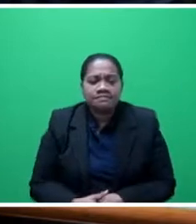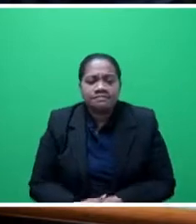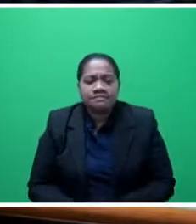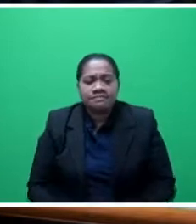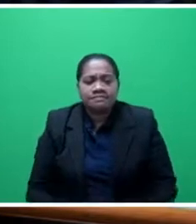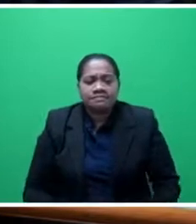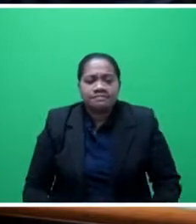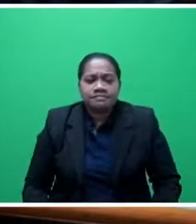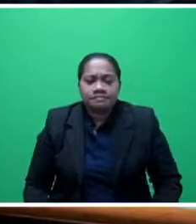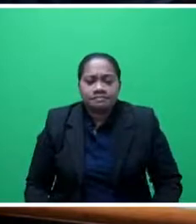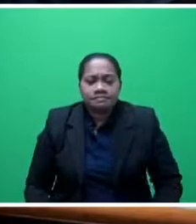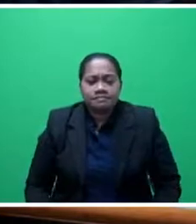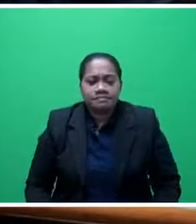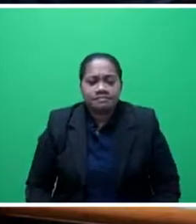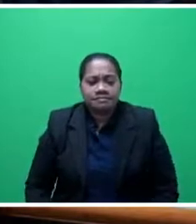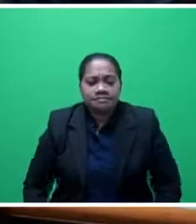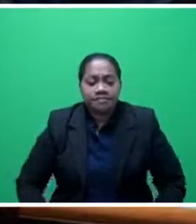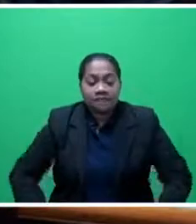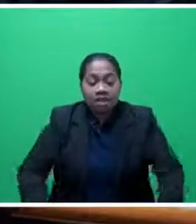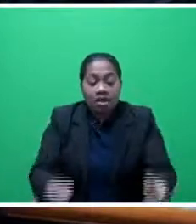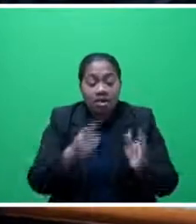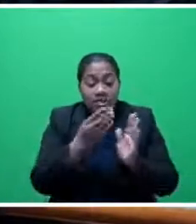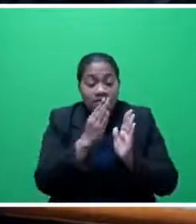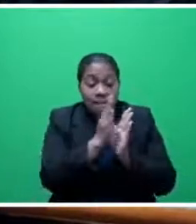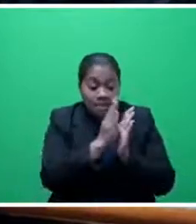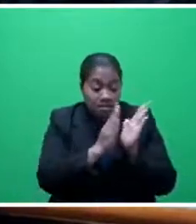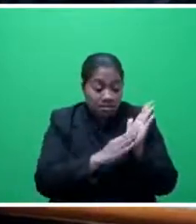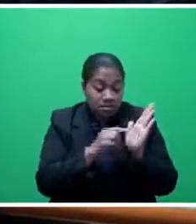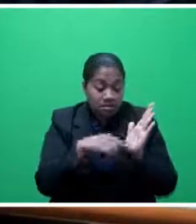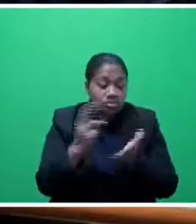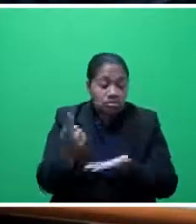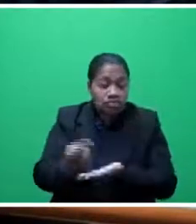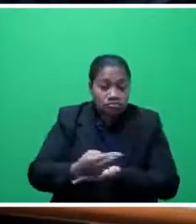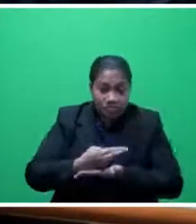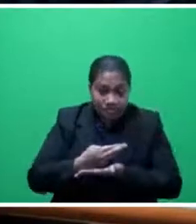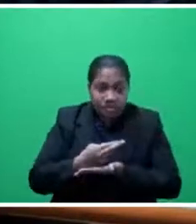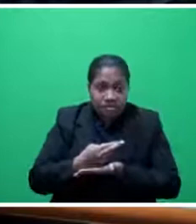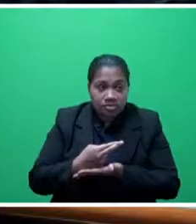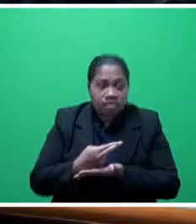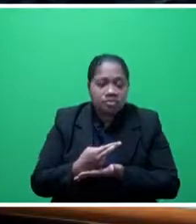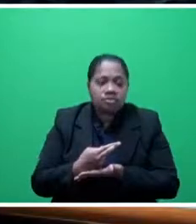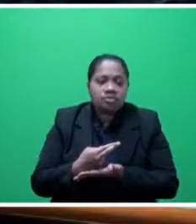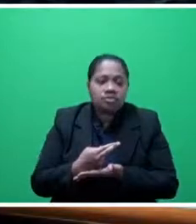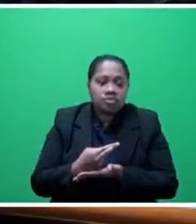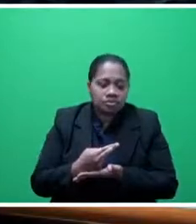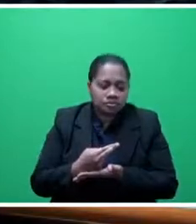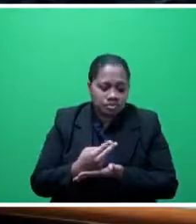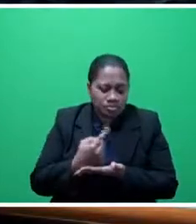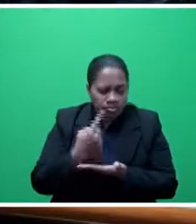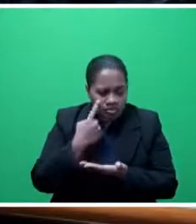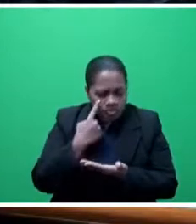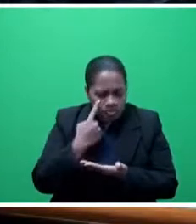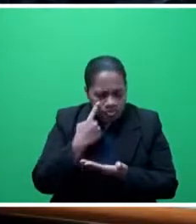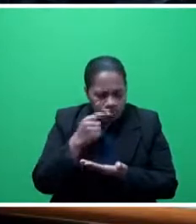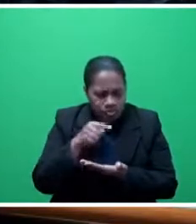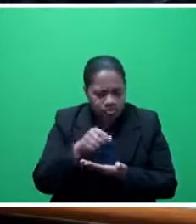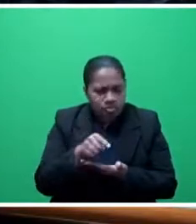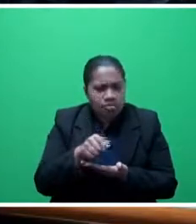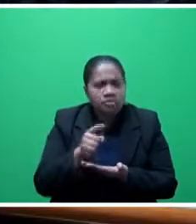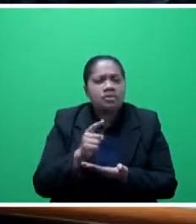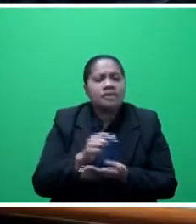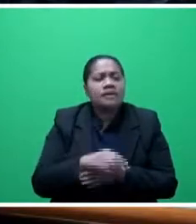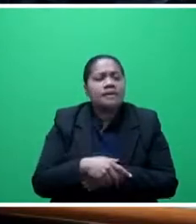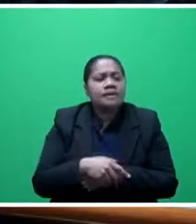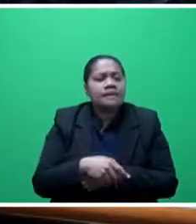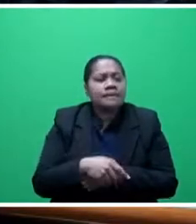these bills on the revenue, but also it's seen as an incentive, stimulus to